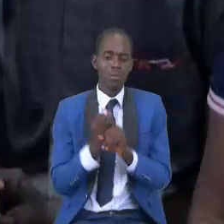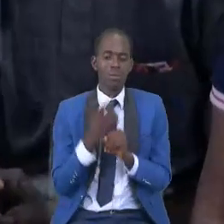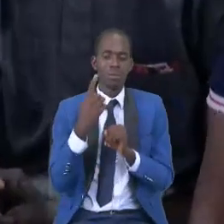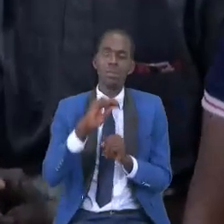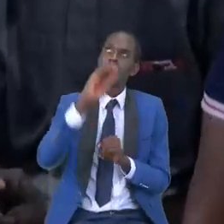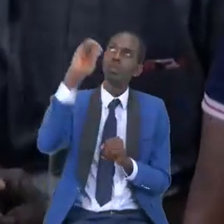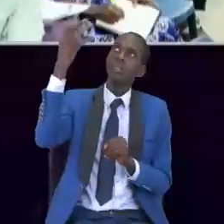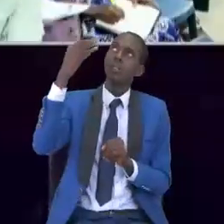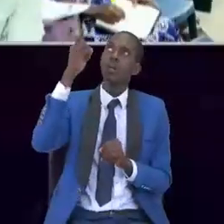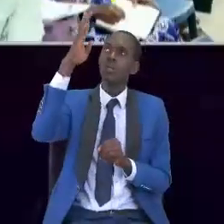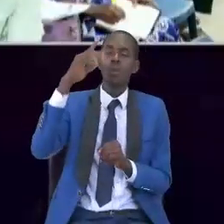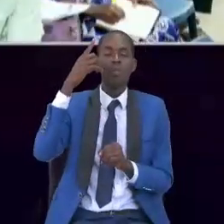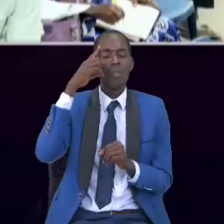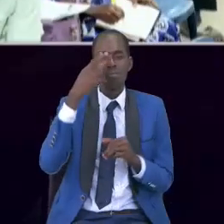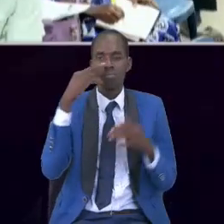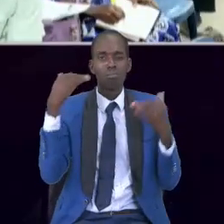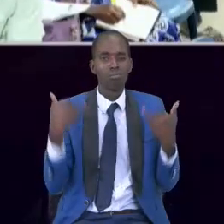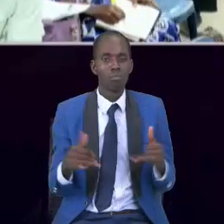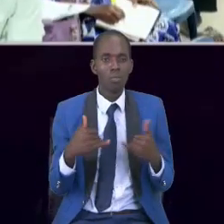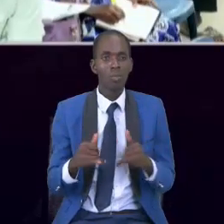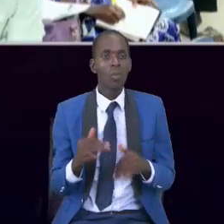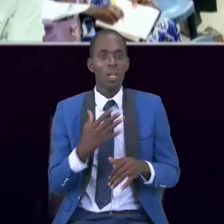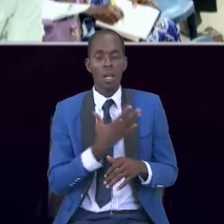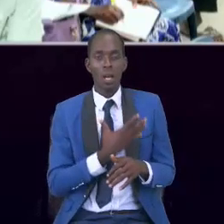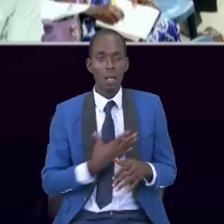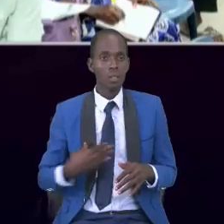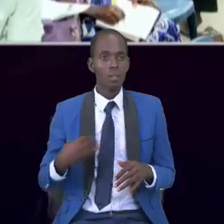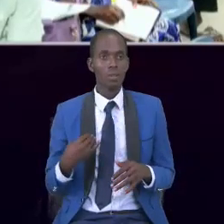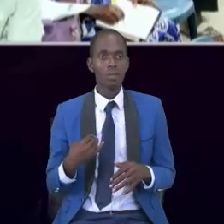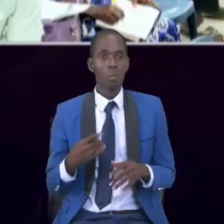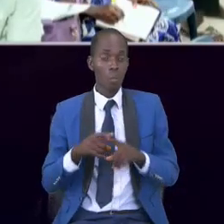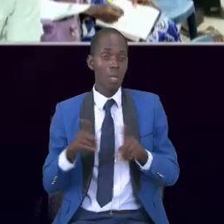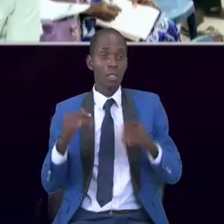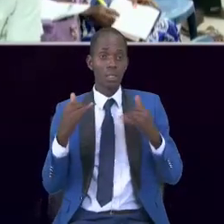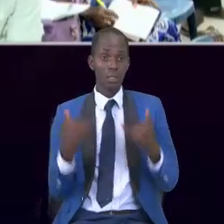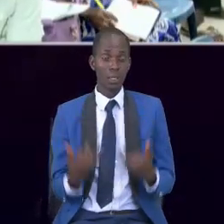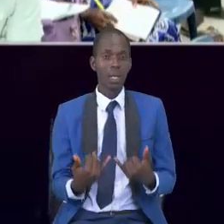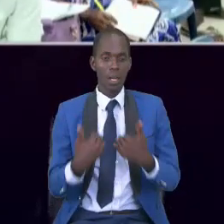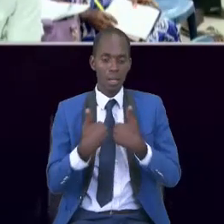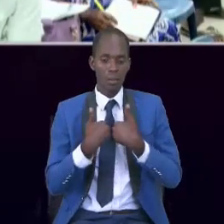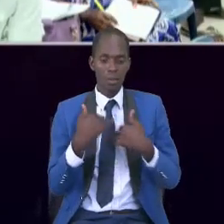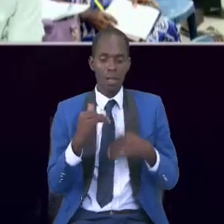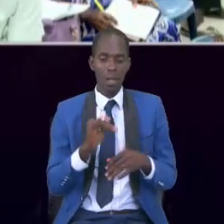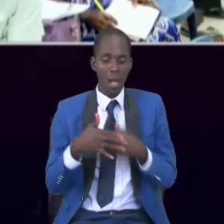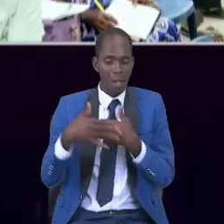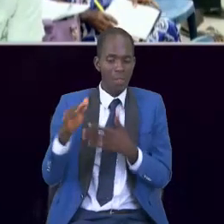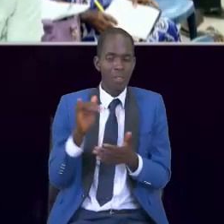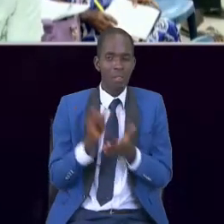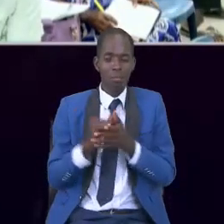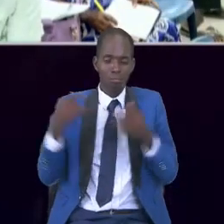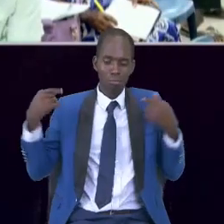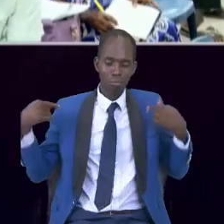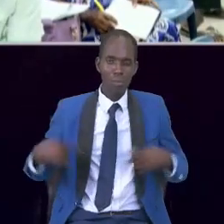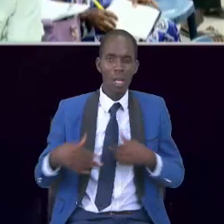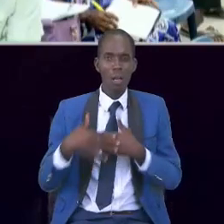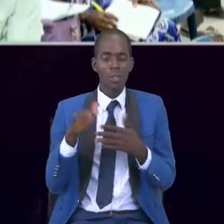I went astray. But now, after that affliction, after that suffering, after that rebuke,